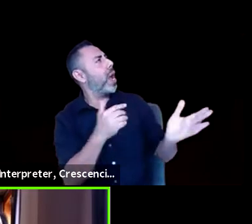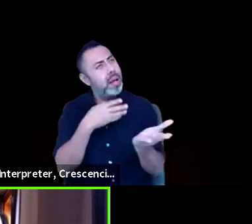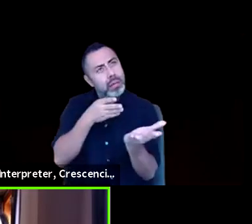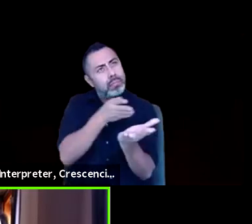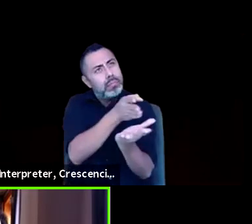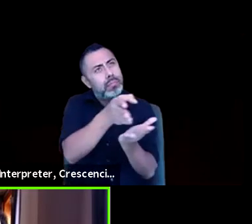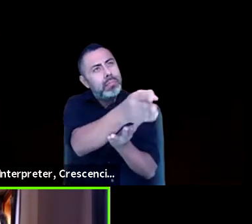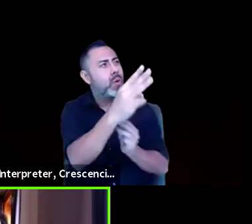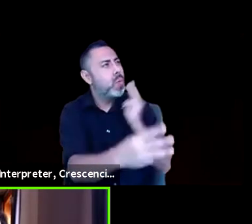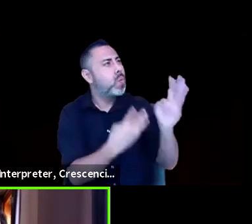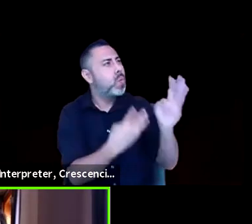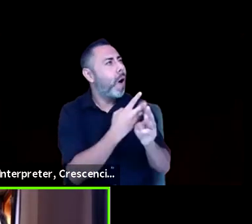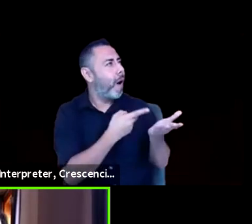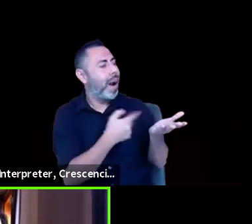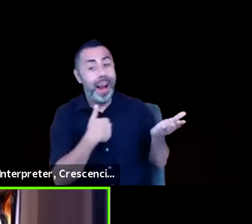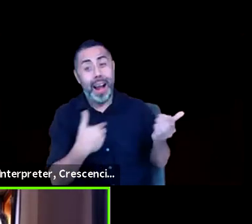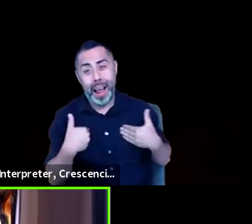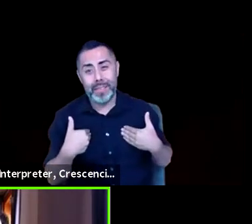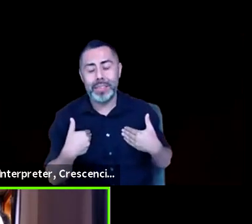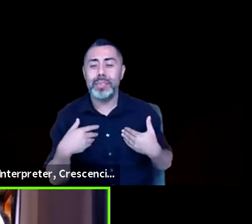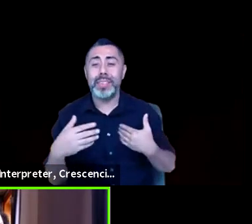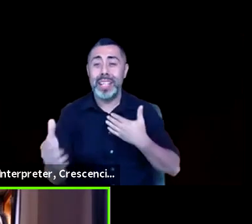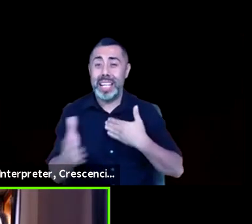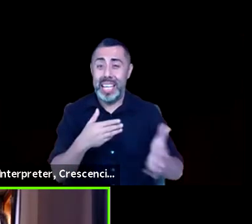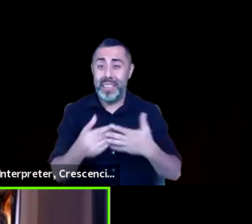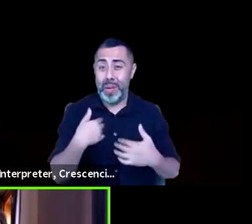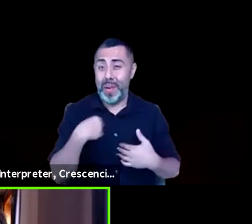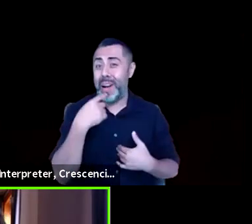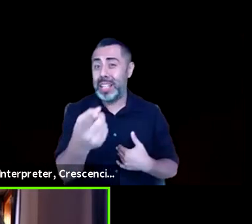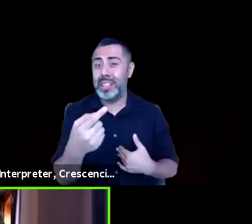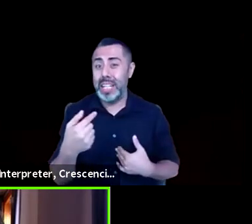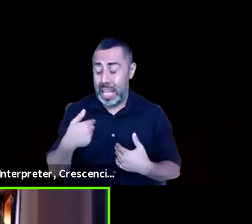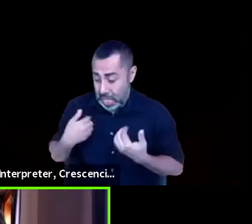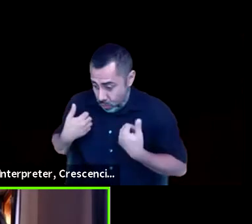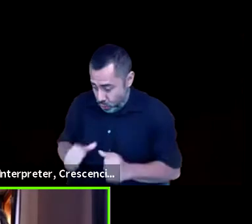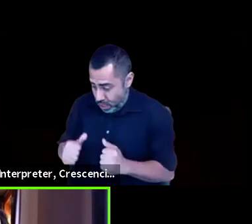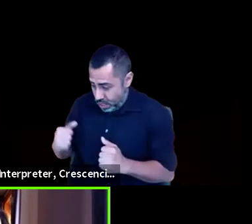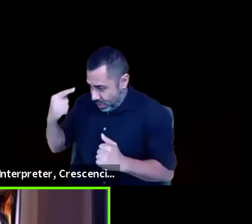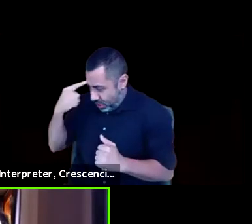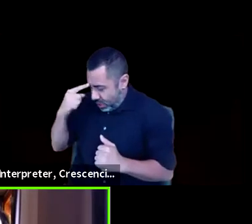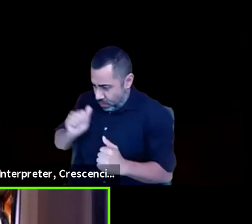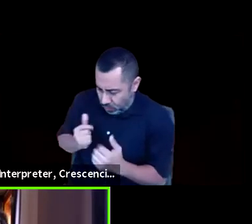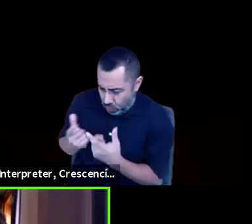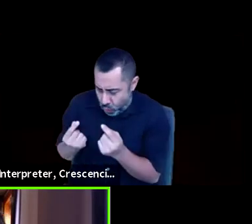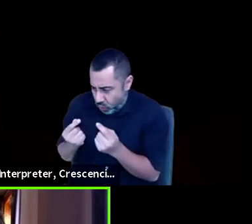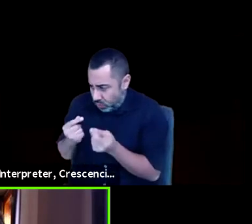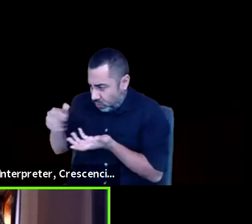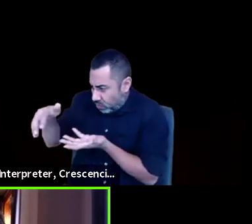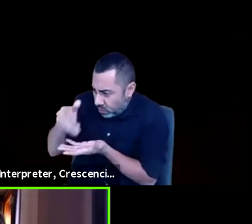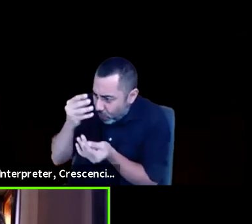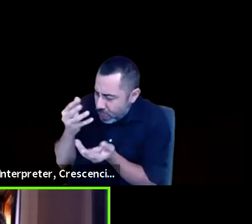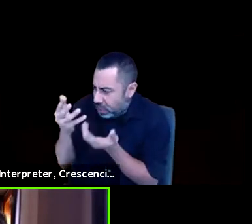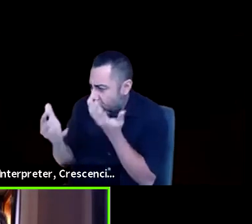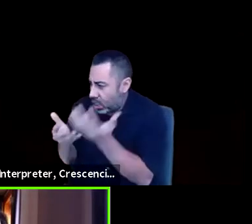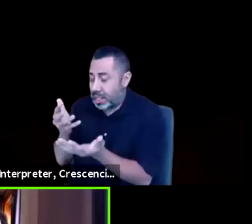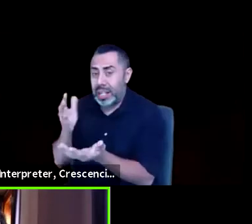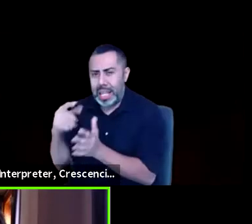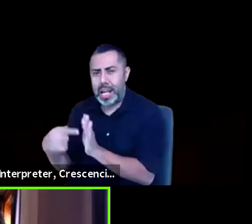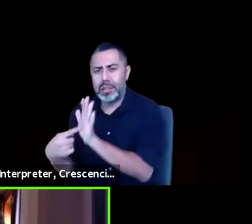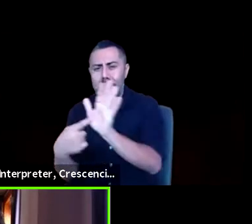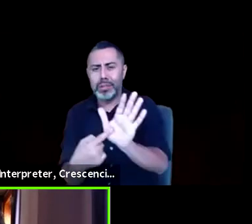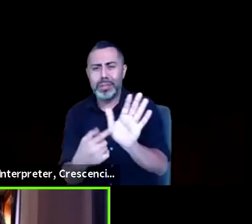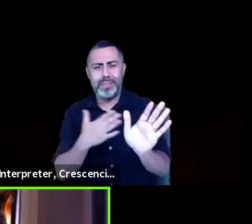response has been about really gathering myself, that is also indicative of my own process. to really listen to understand what